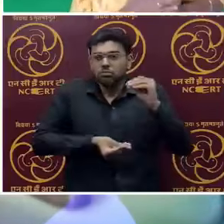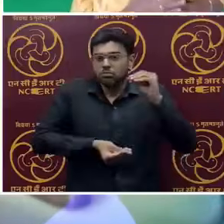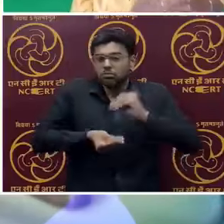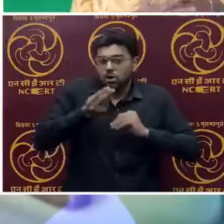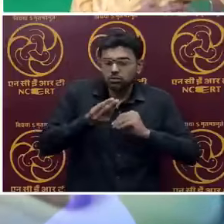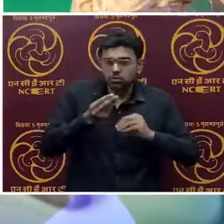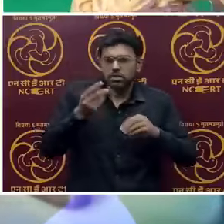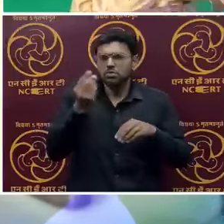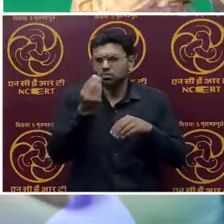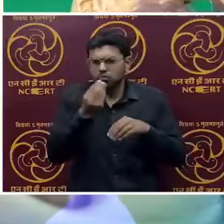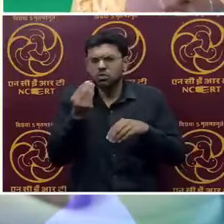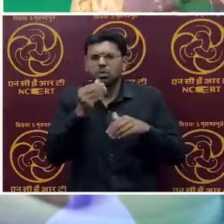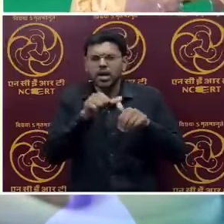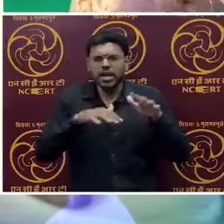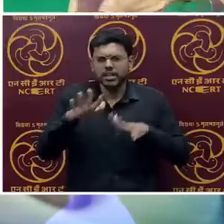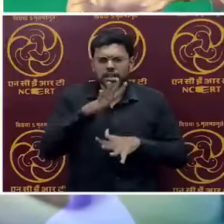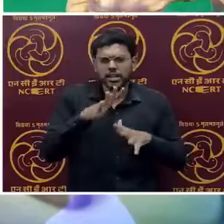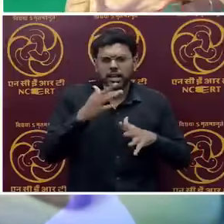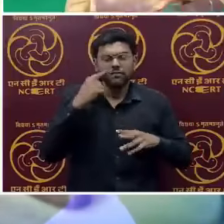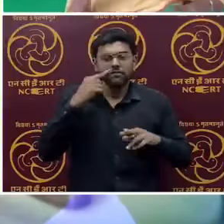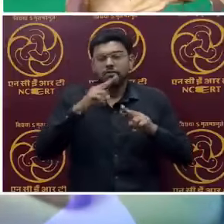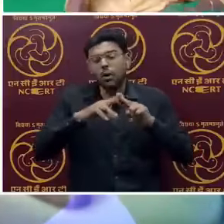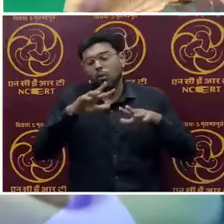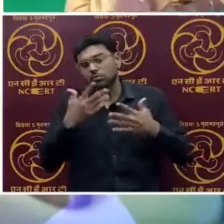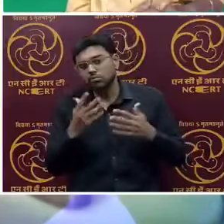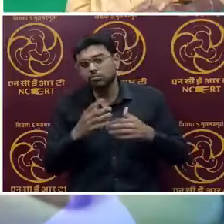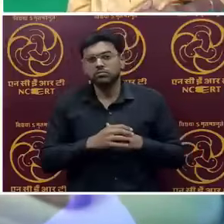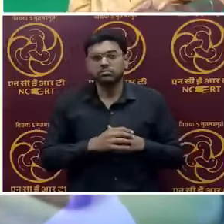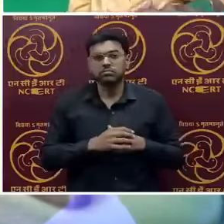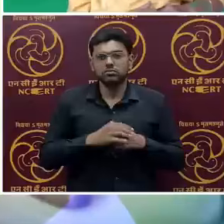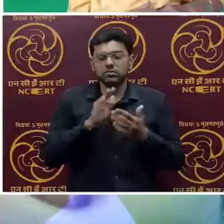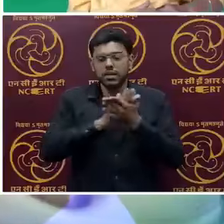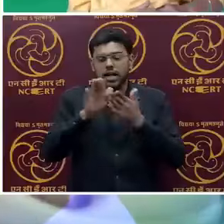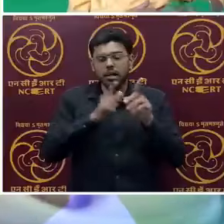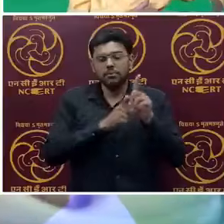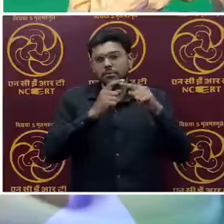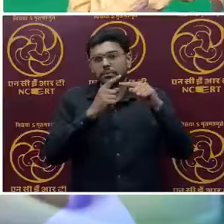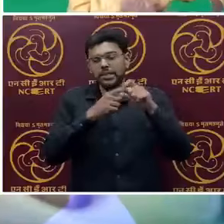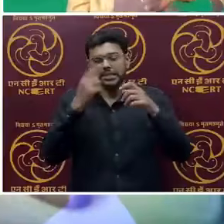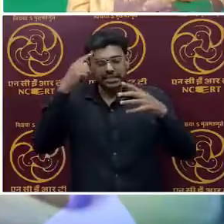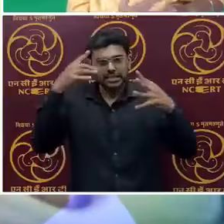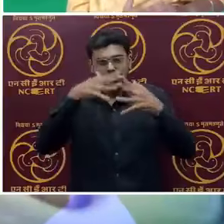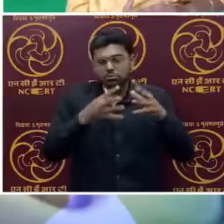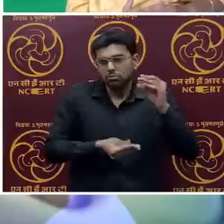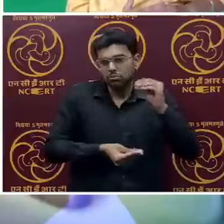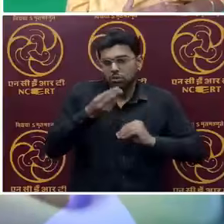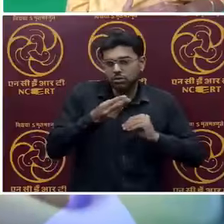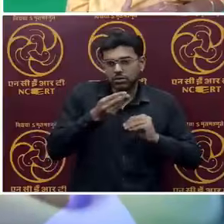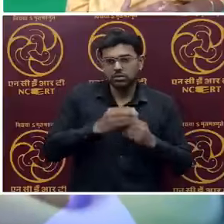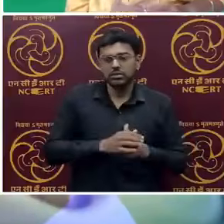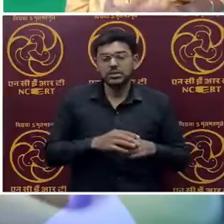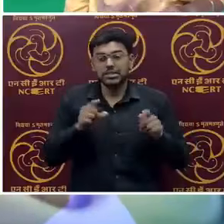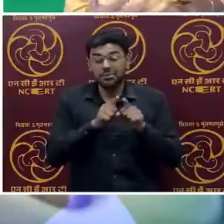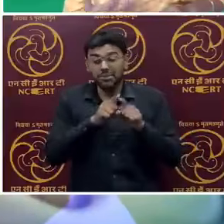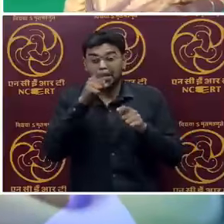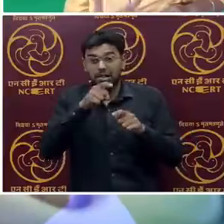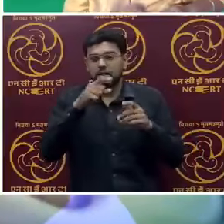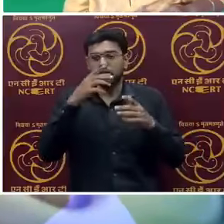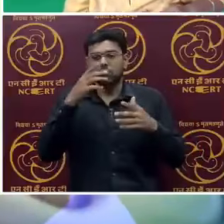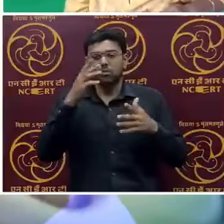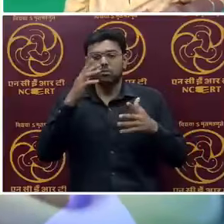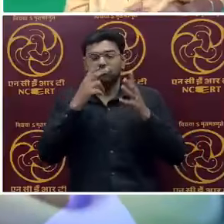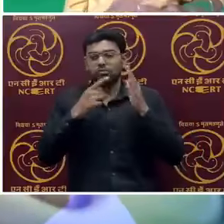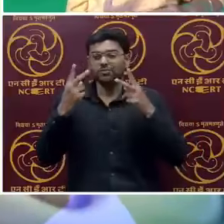something, some input, Okay. or will be hypersensitive, and that what will show his